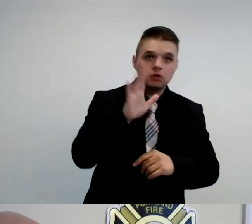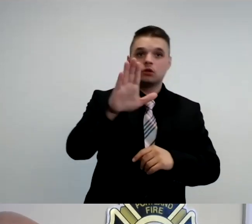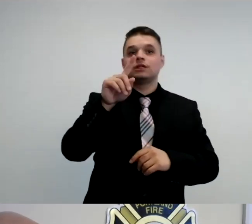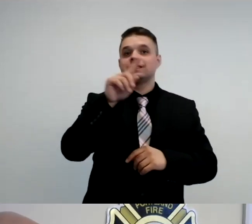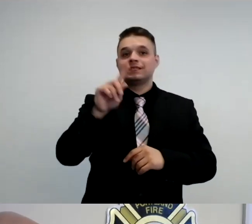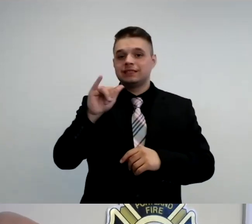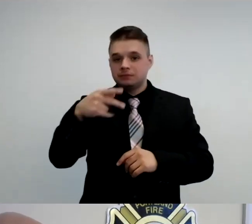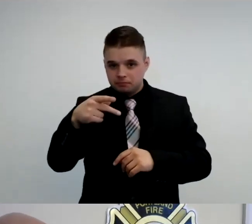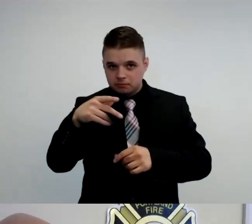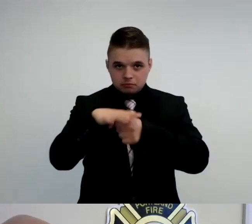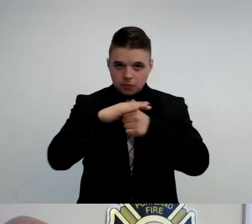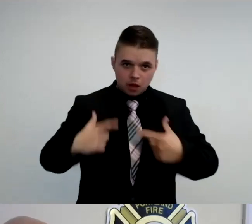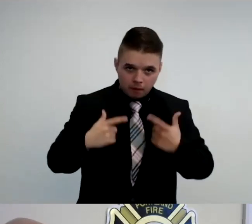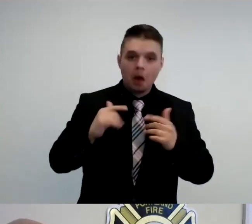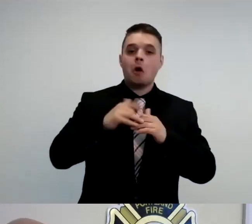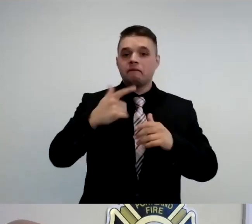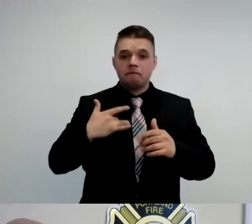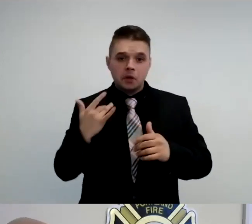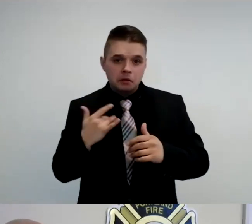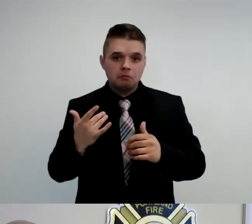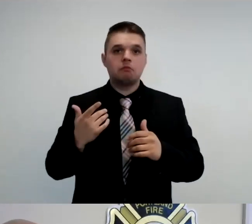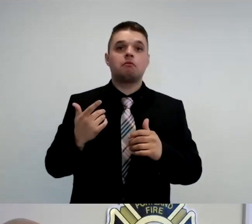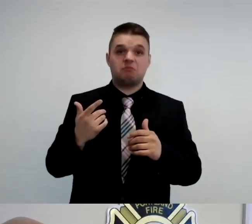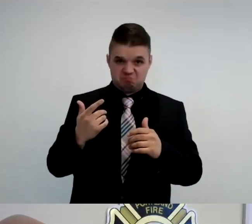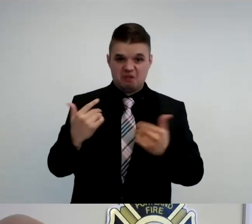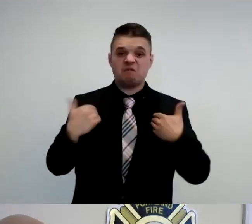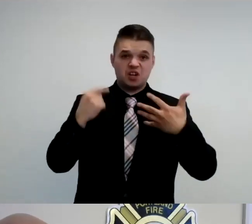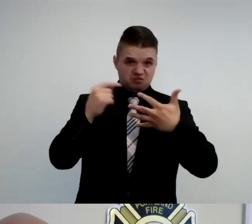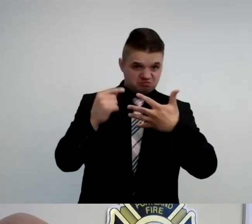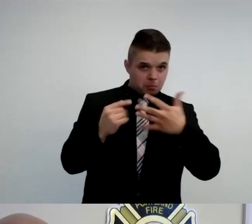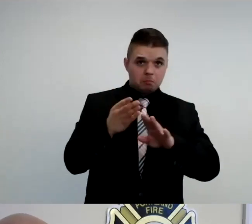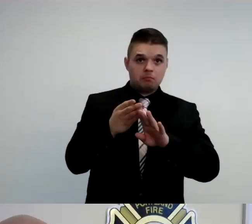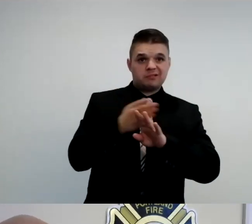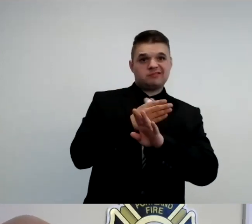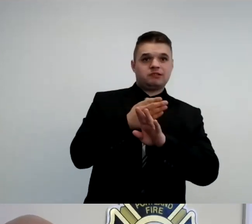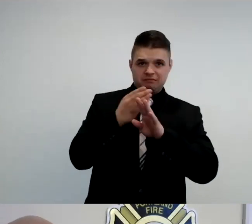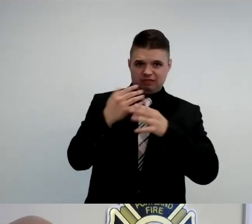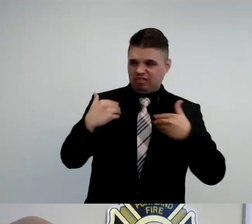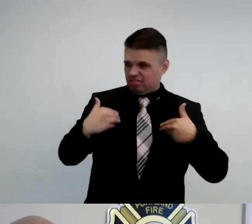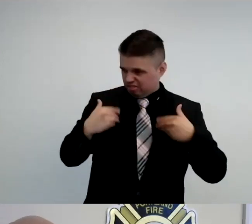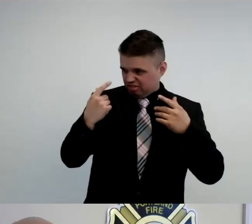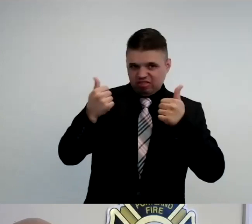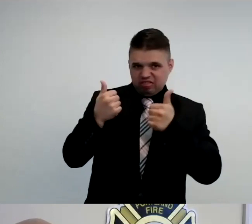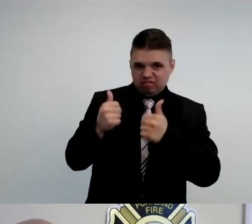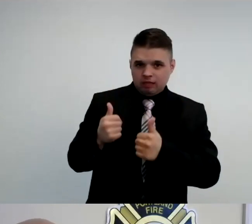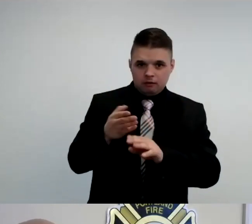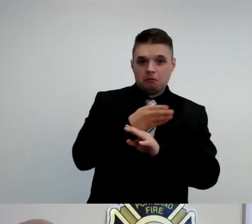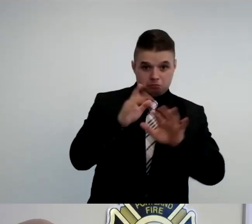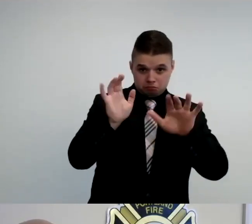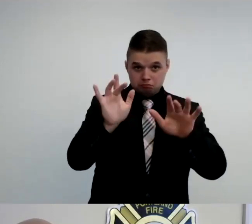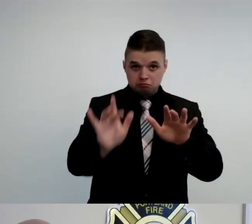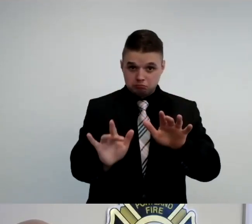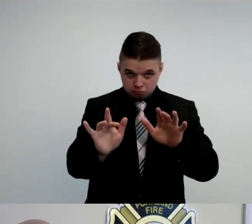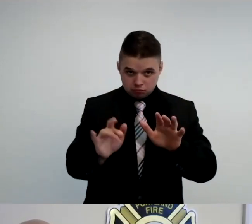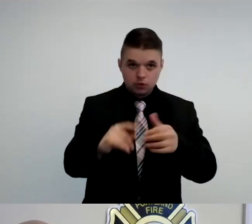and whether or not they have pre-existing conditions. Based on the response, the symptom checker generates a green, yellow, or